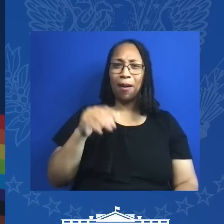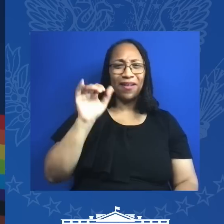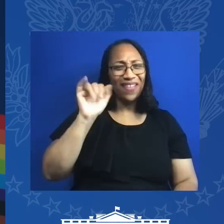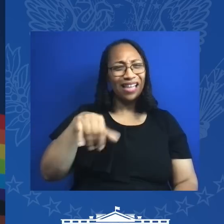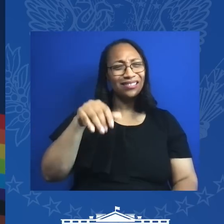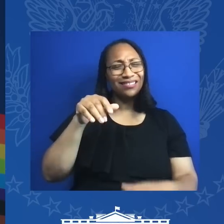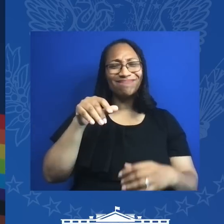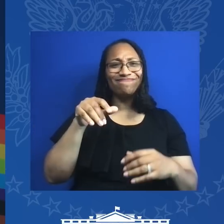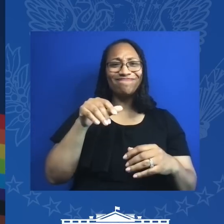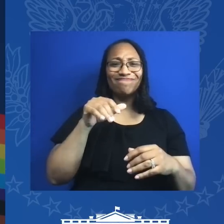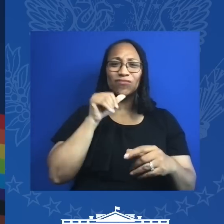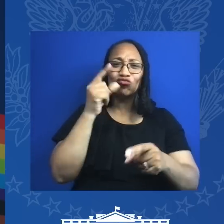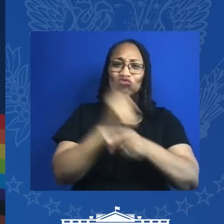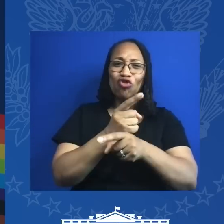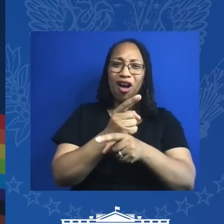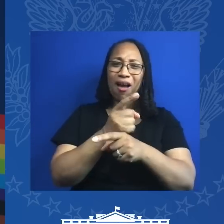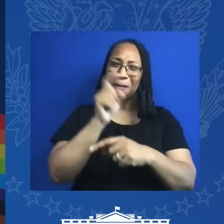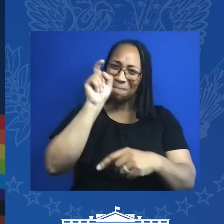community.